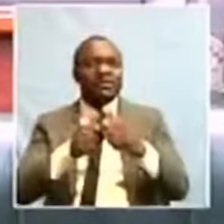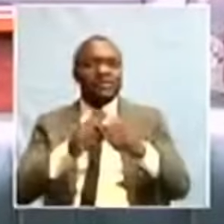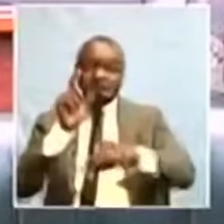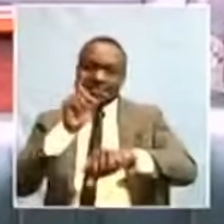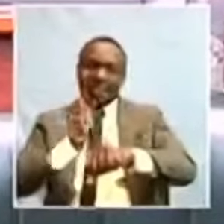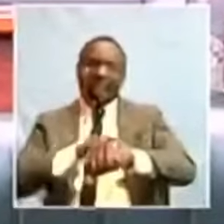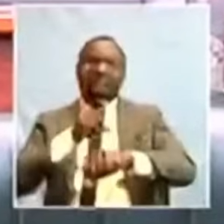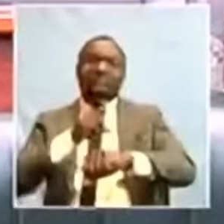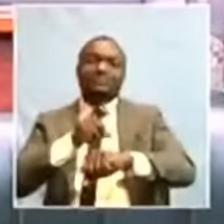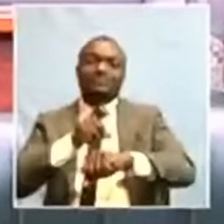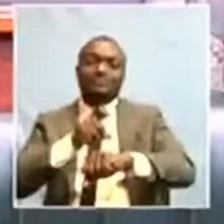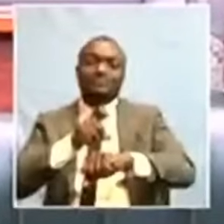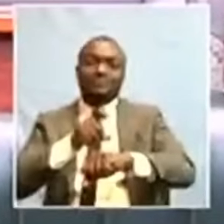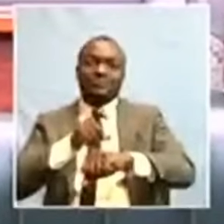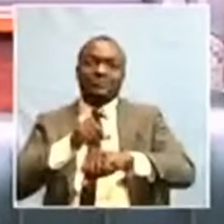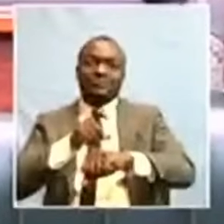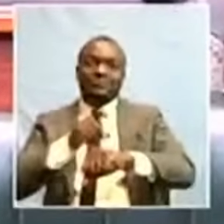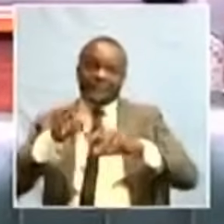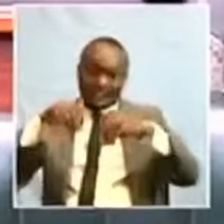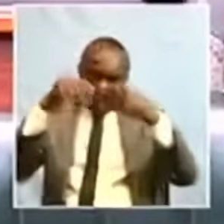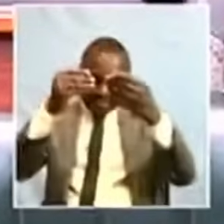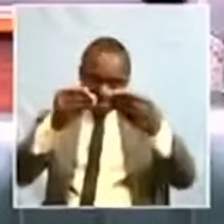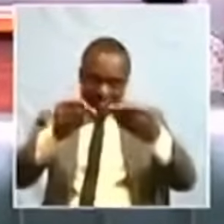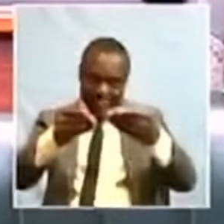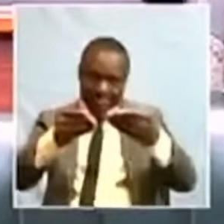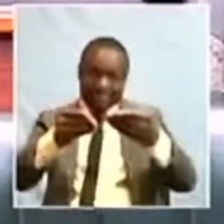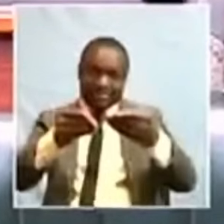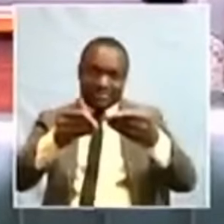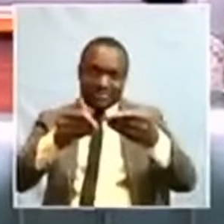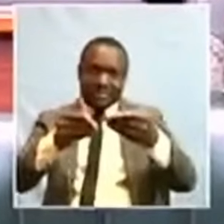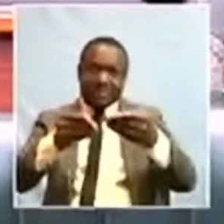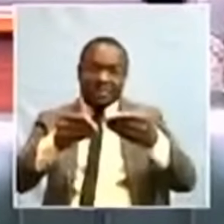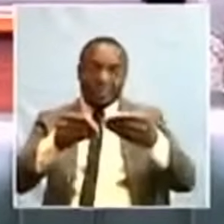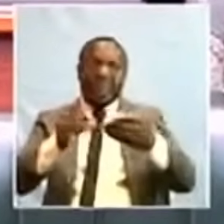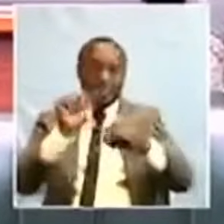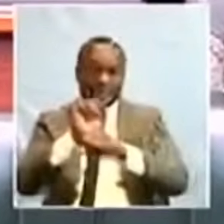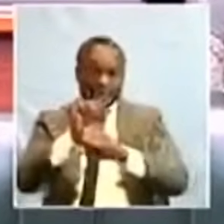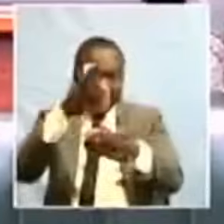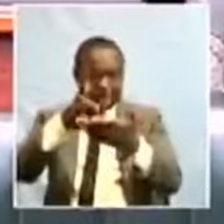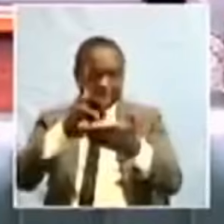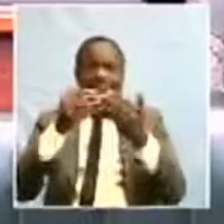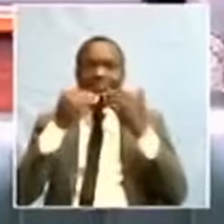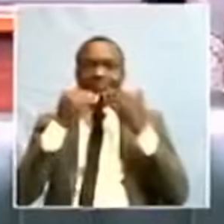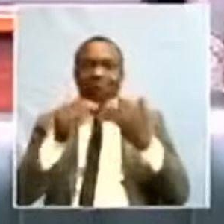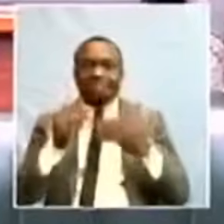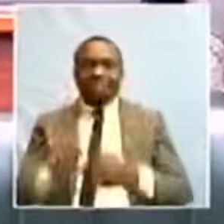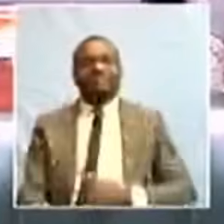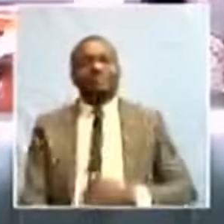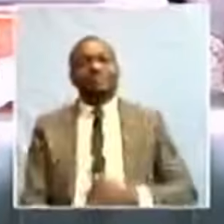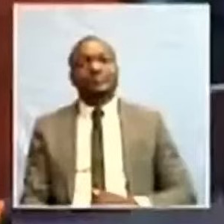time frame that was given. We are on it. Thank you.